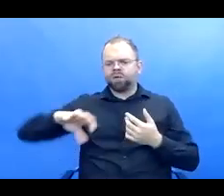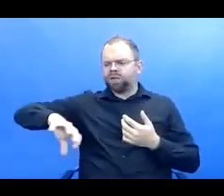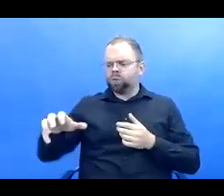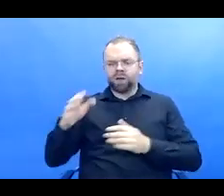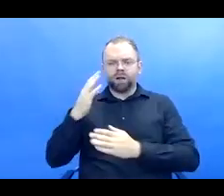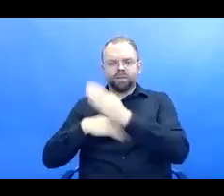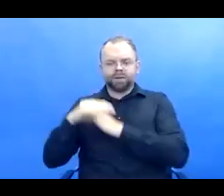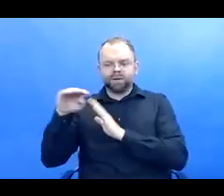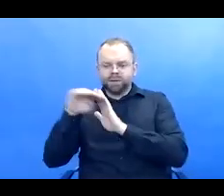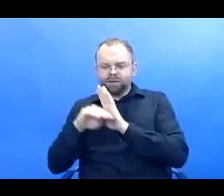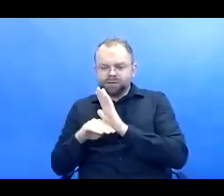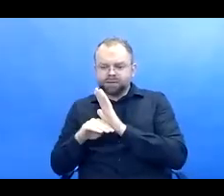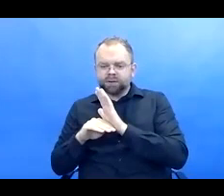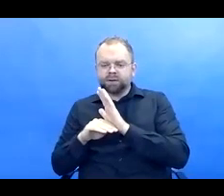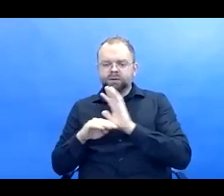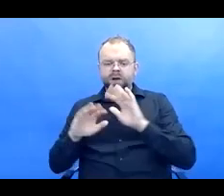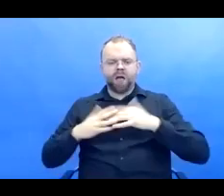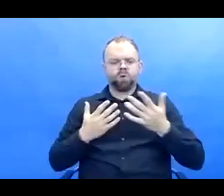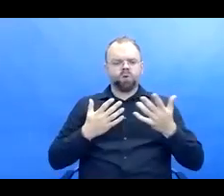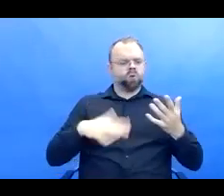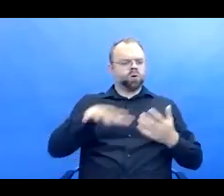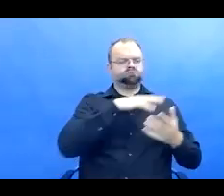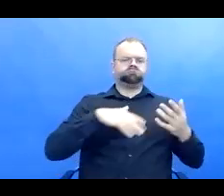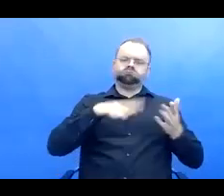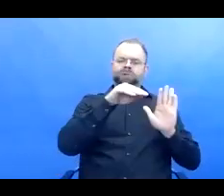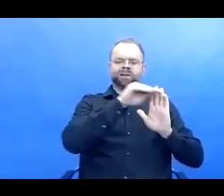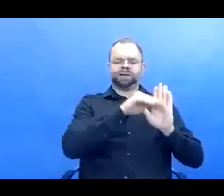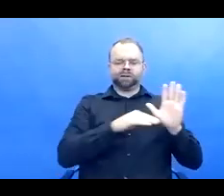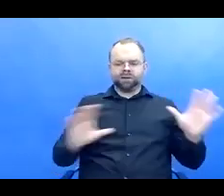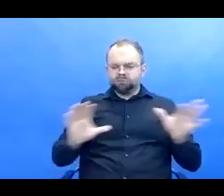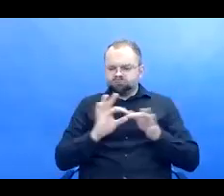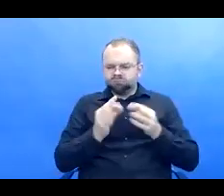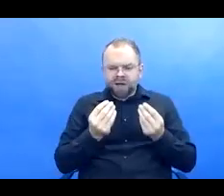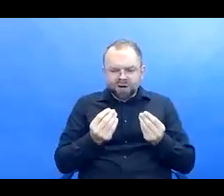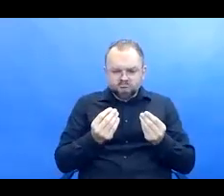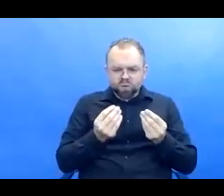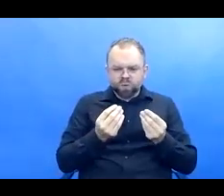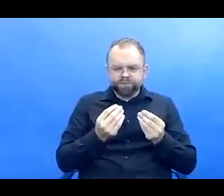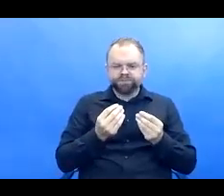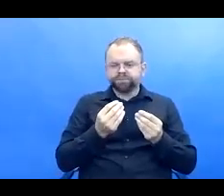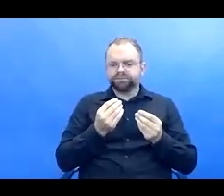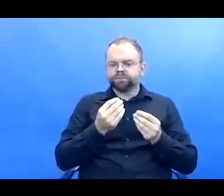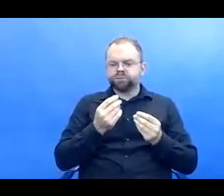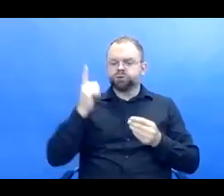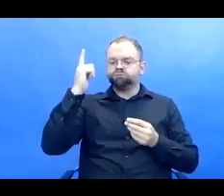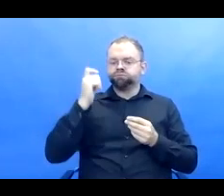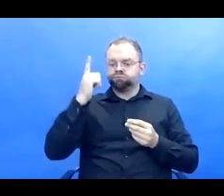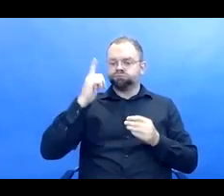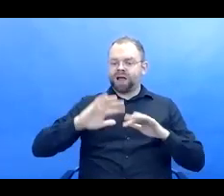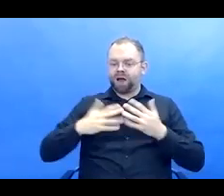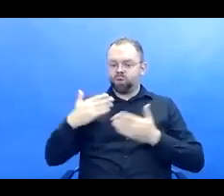administrative information system that really provides the information that the government needs to provide support to persons with